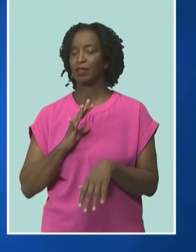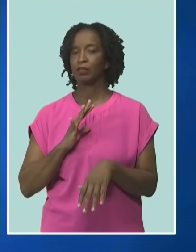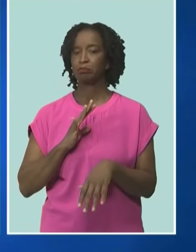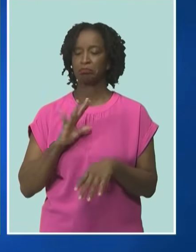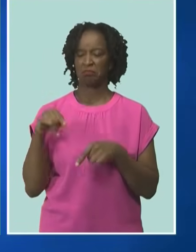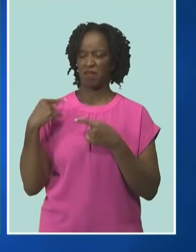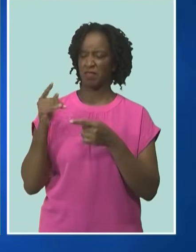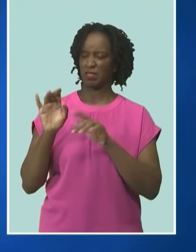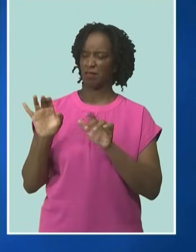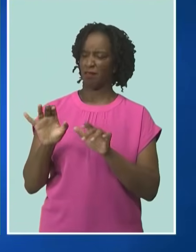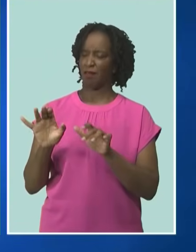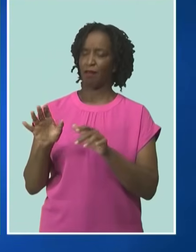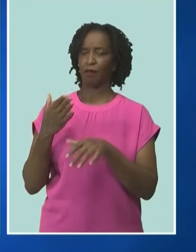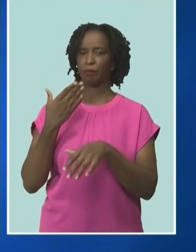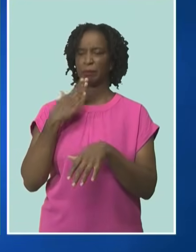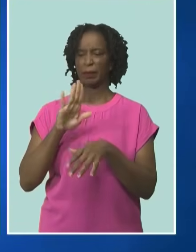Day,